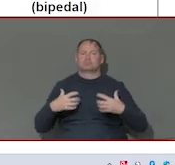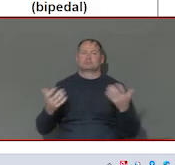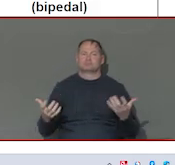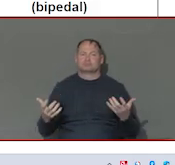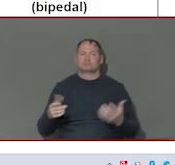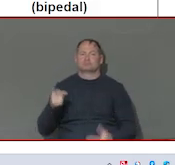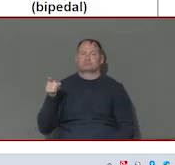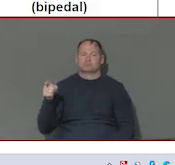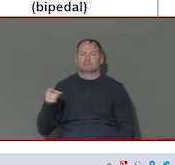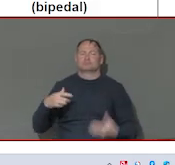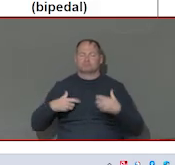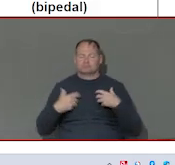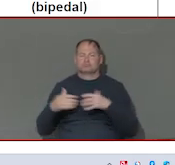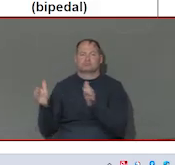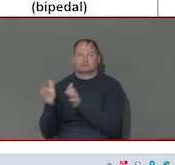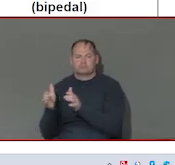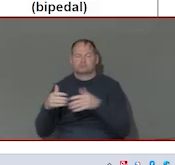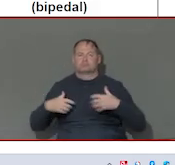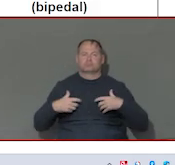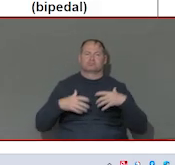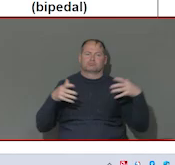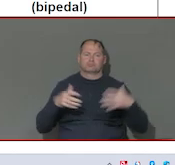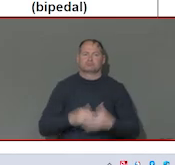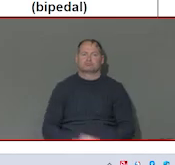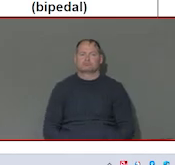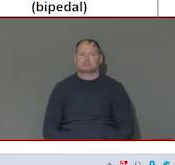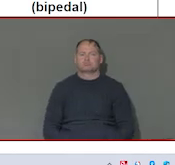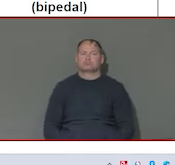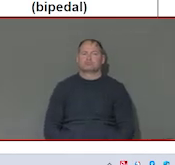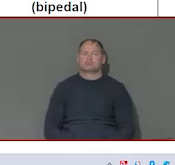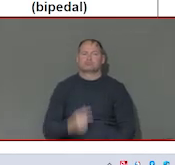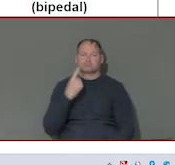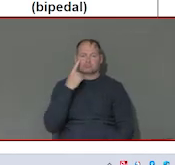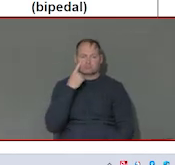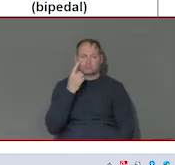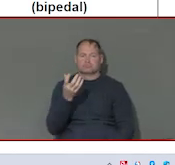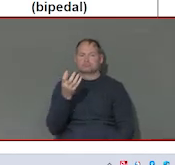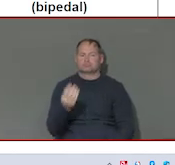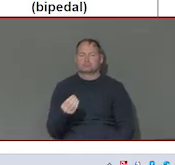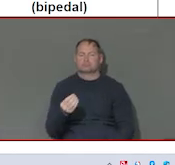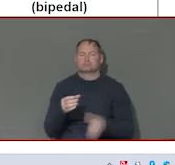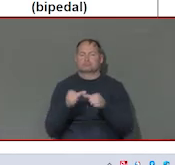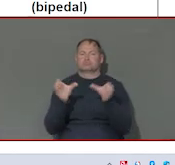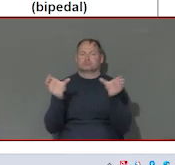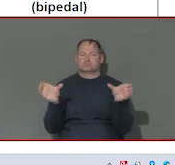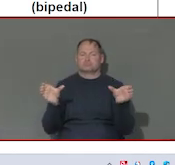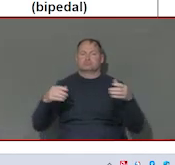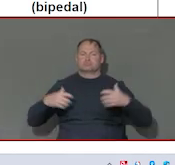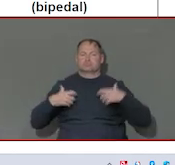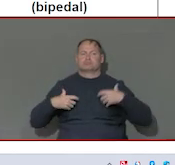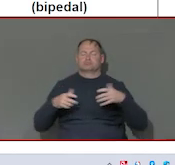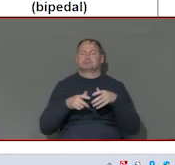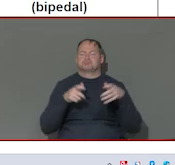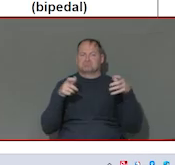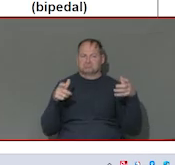hominins. Now, hominids, we will see that they are divided into two, the great apes and the great